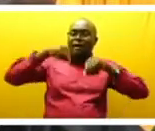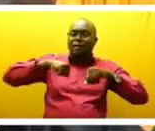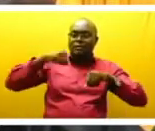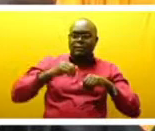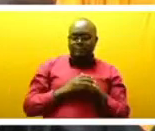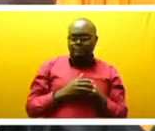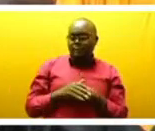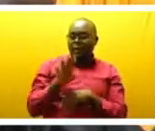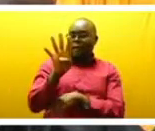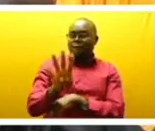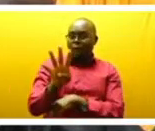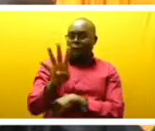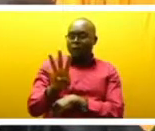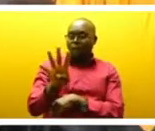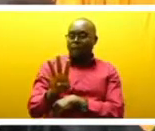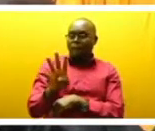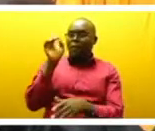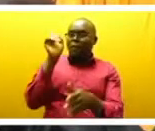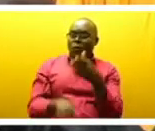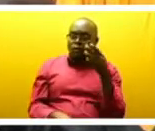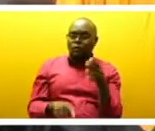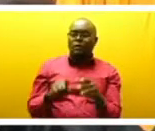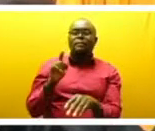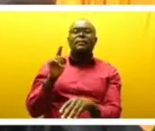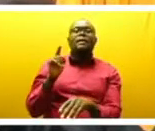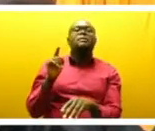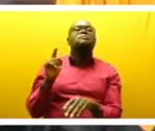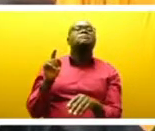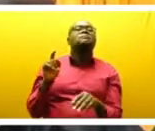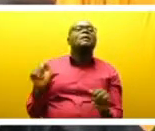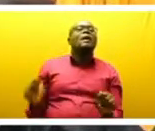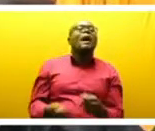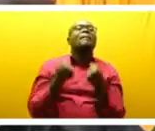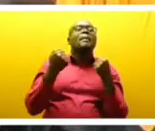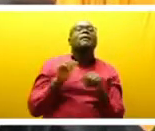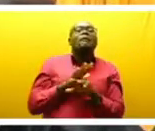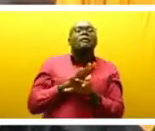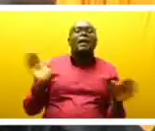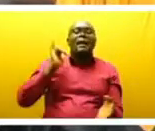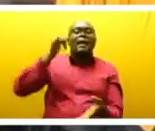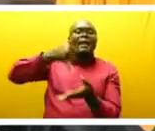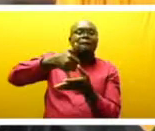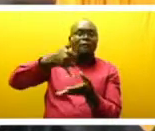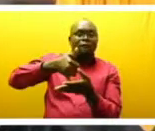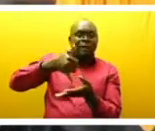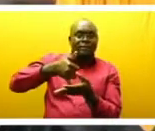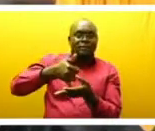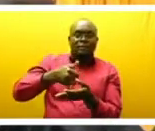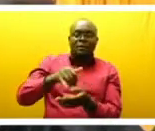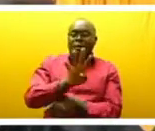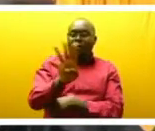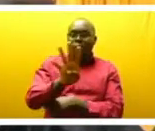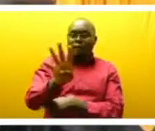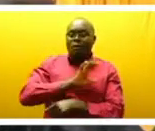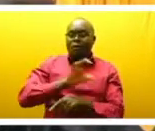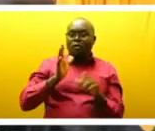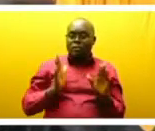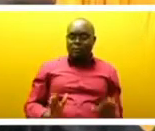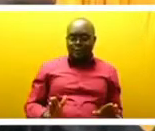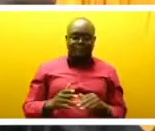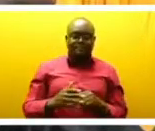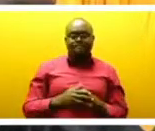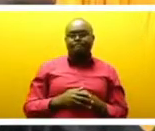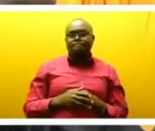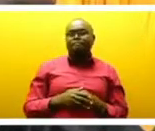4, what would be the effect of the non-involvement of the 4 commissioners in